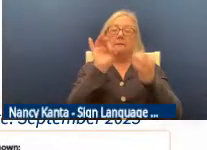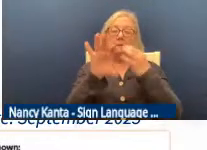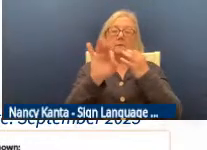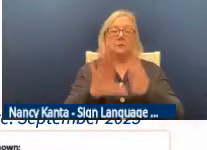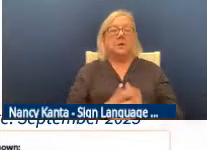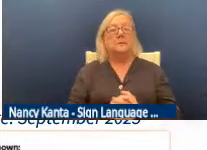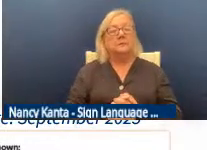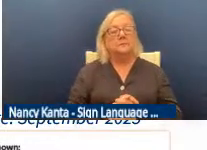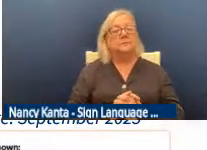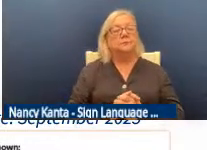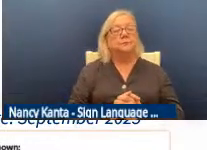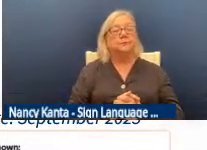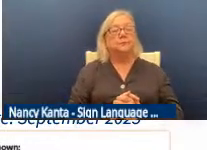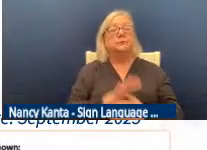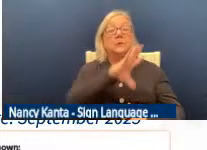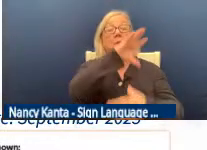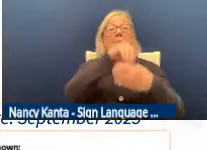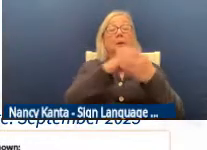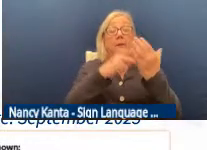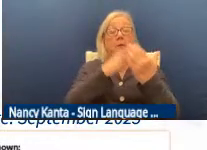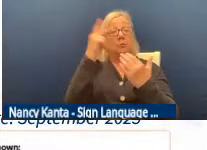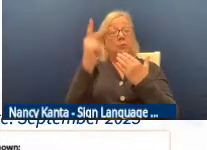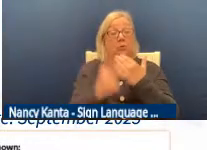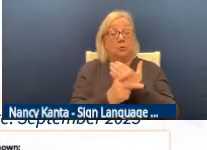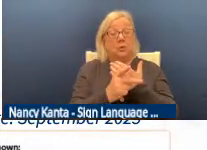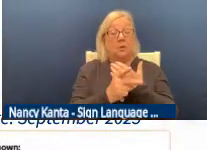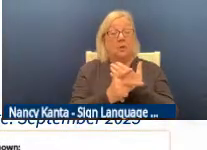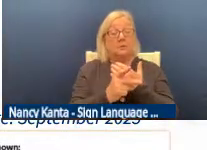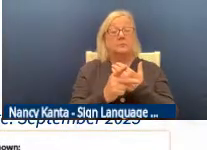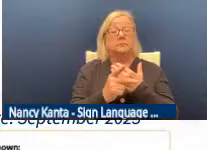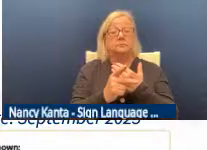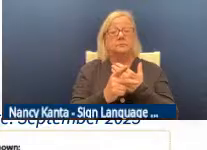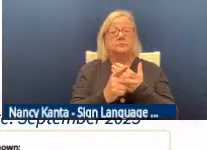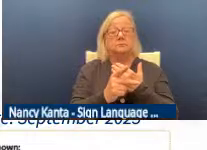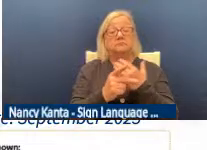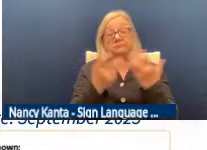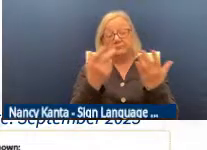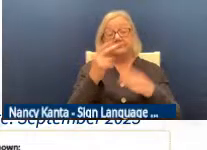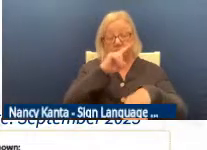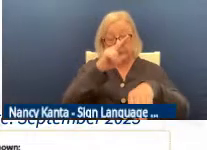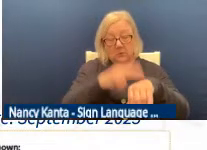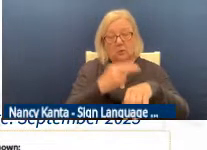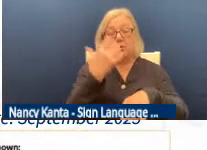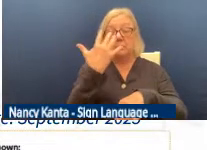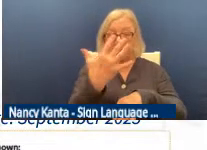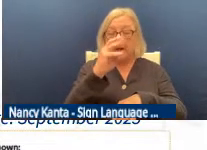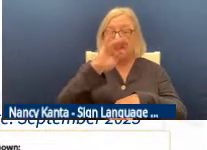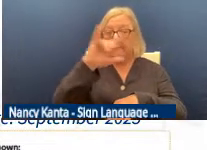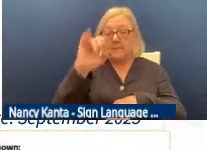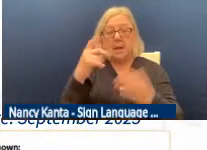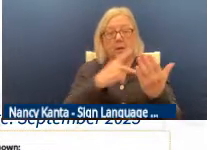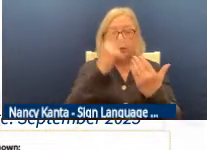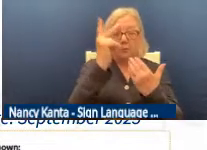Within the program, of course, it's the 5-mile program that we're talking about. We have a flux of the